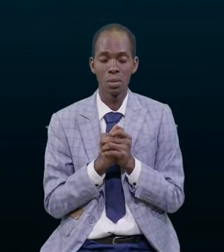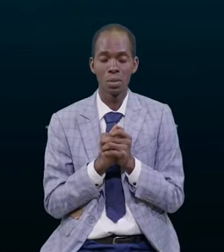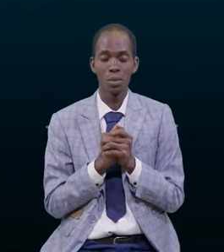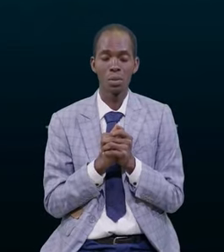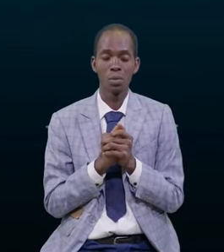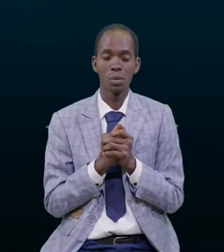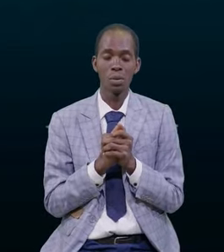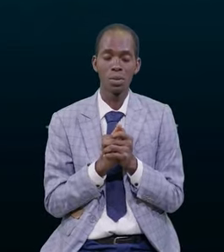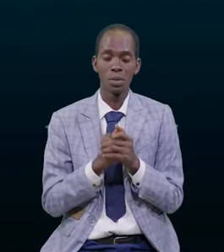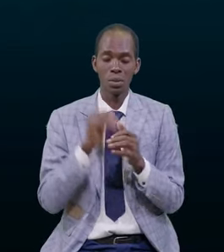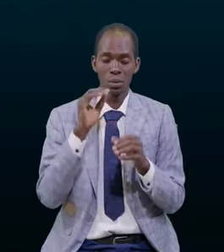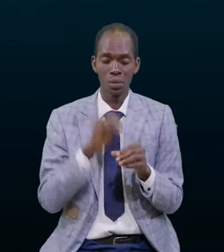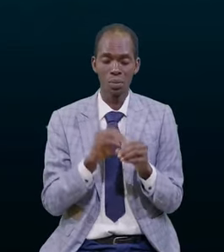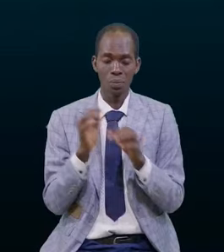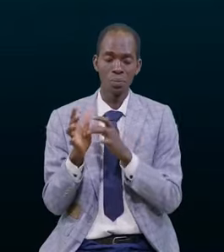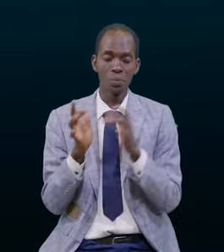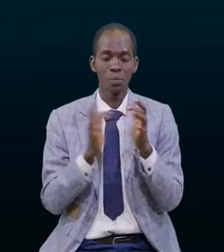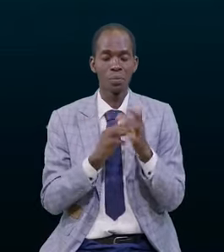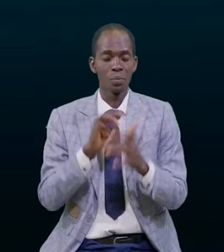name we